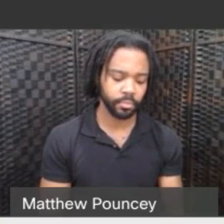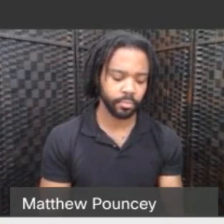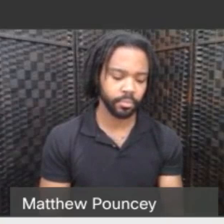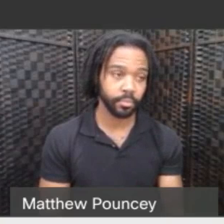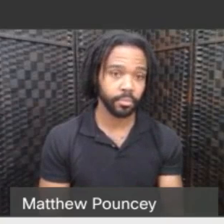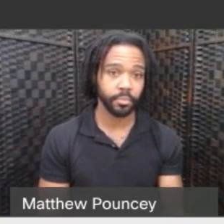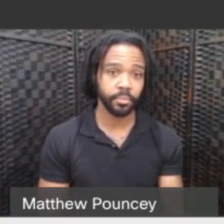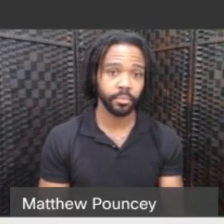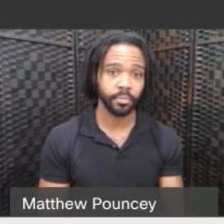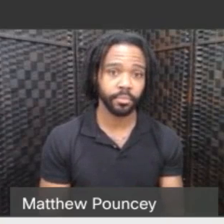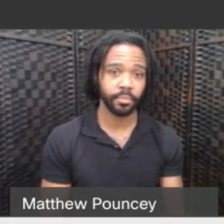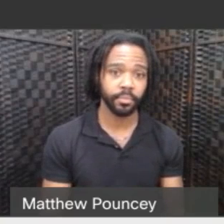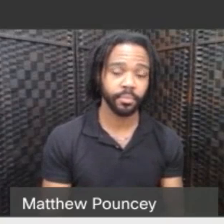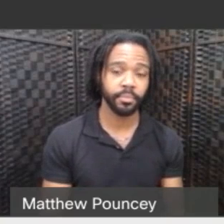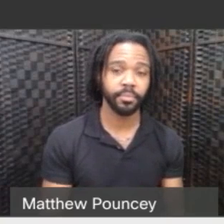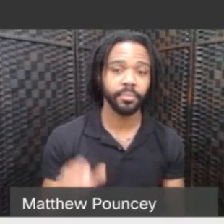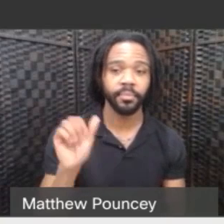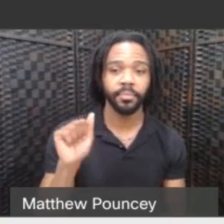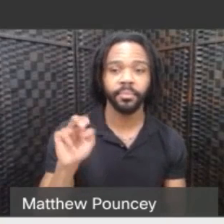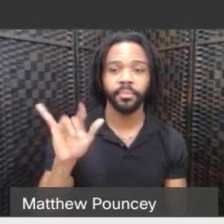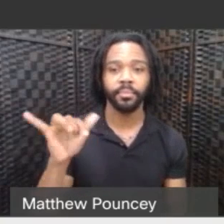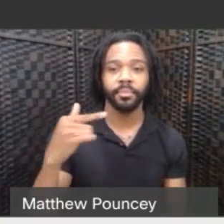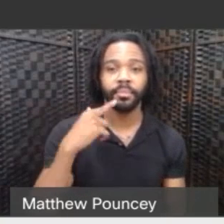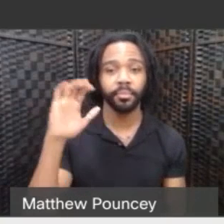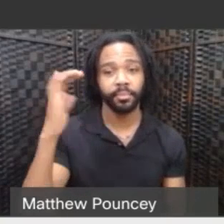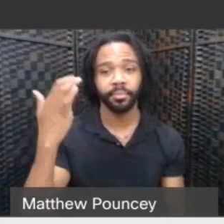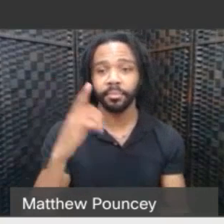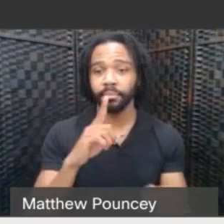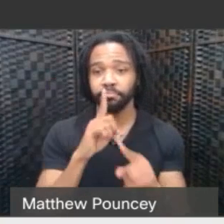Okay, it seems that we don't have any other questions today.